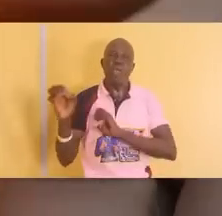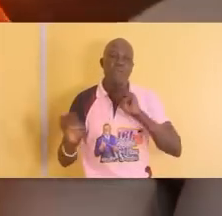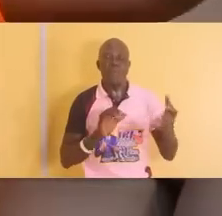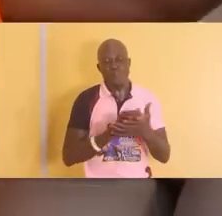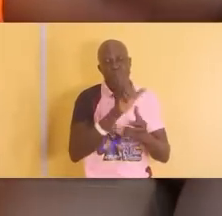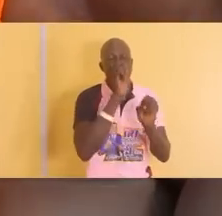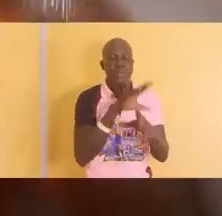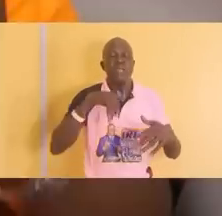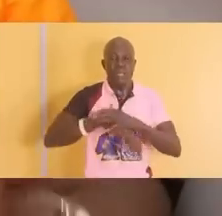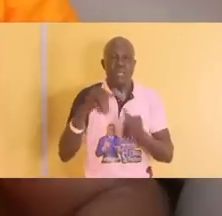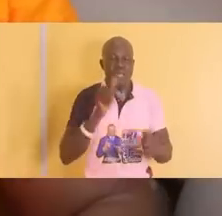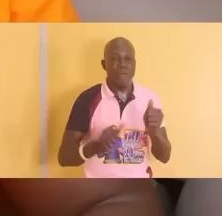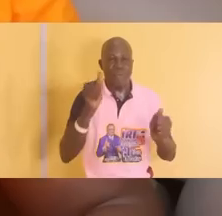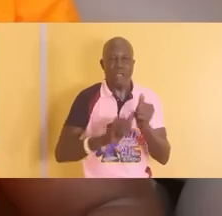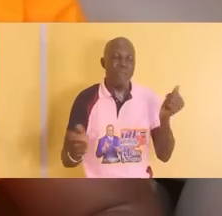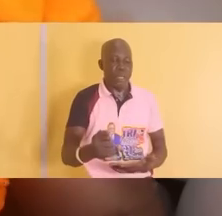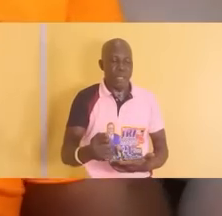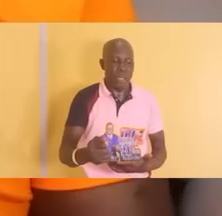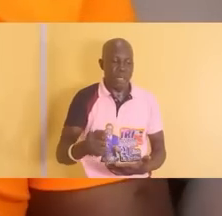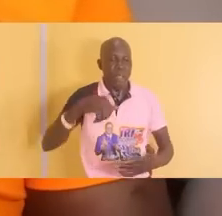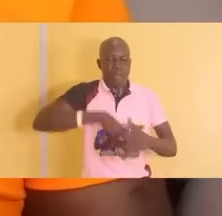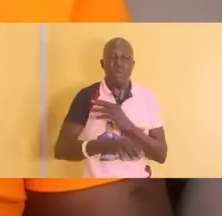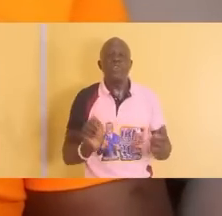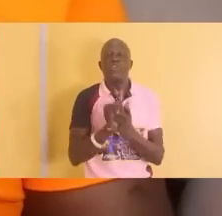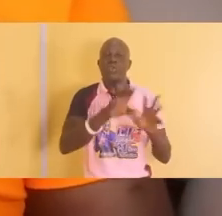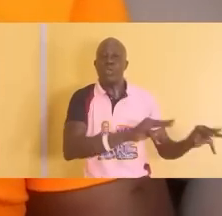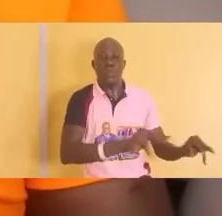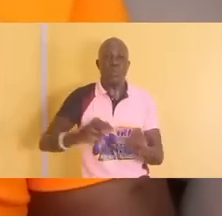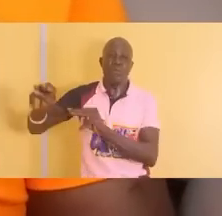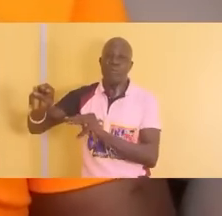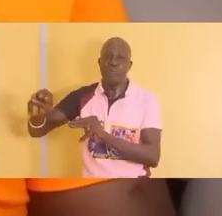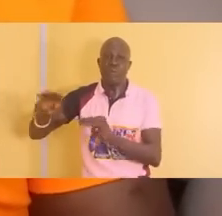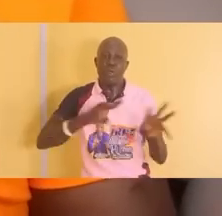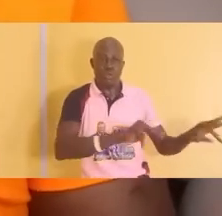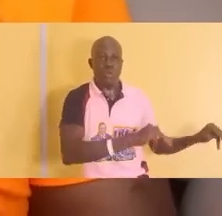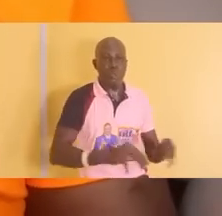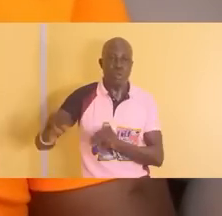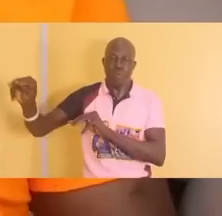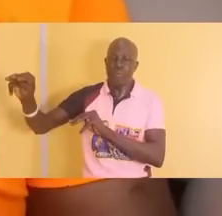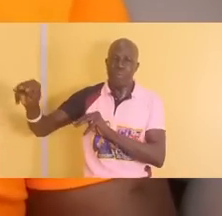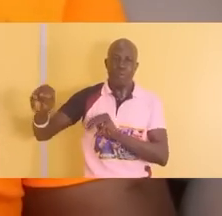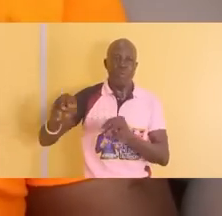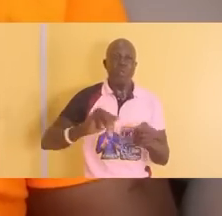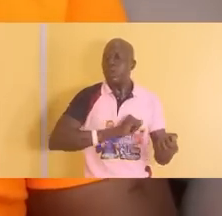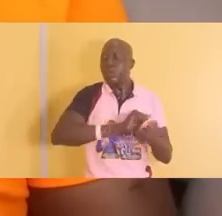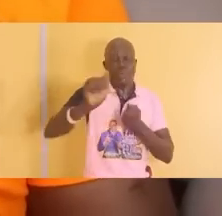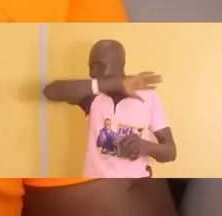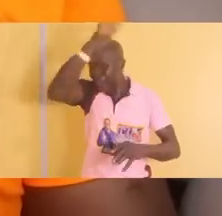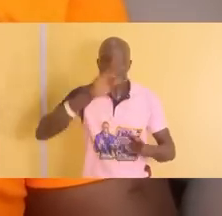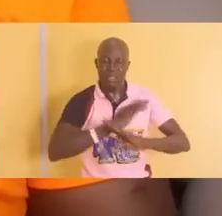It's the powerful. So that blessing. Lord, every day I will bless you. For percent for you, what? I command to the north. To